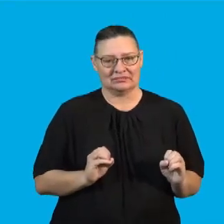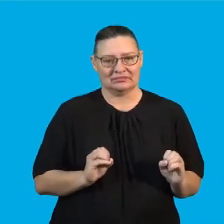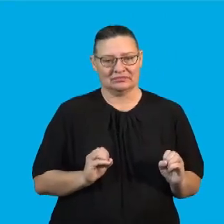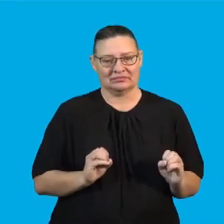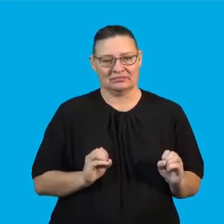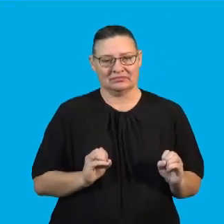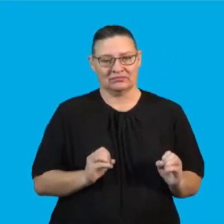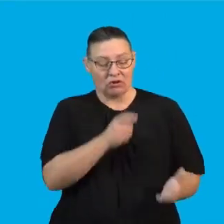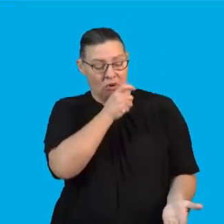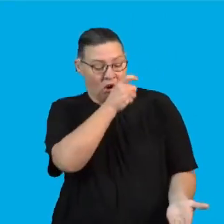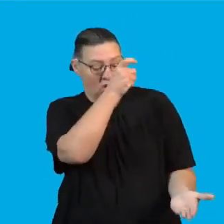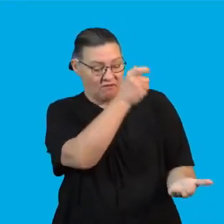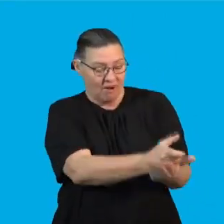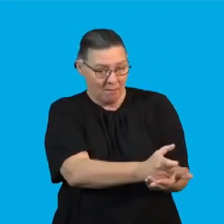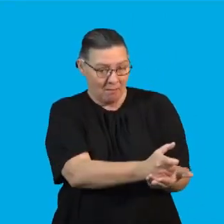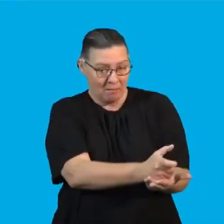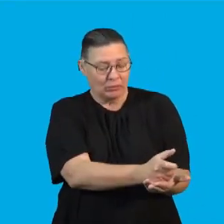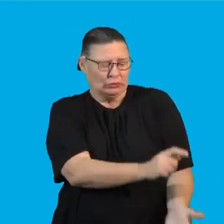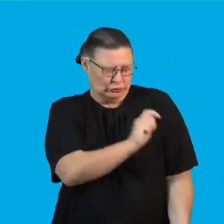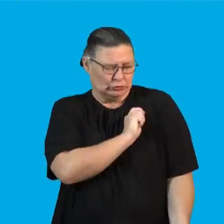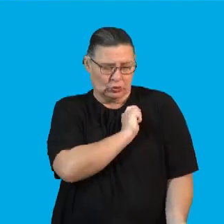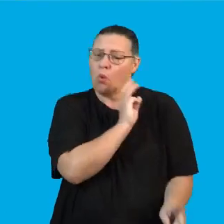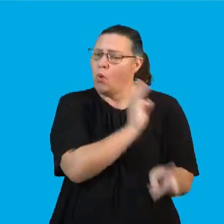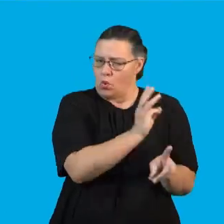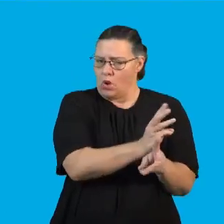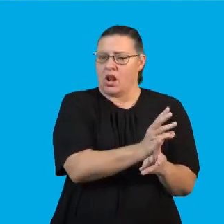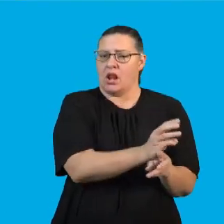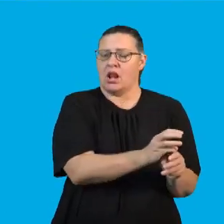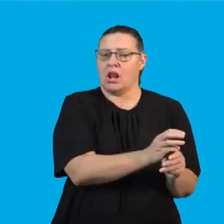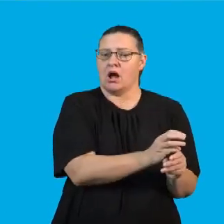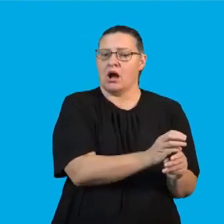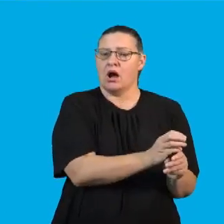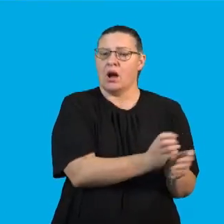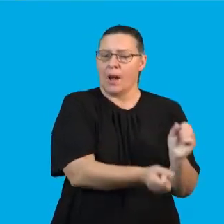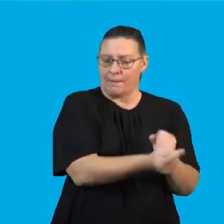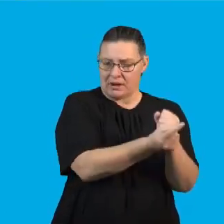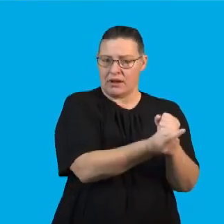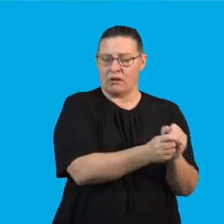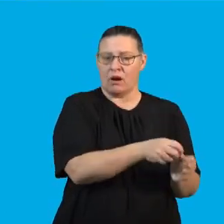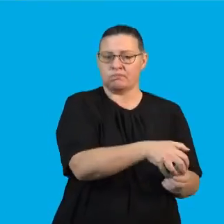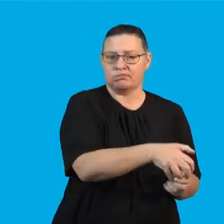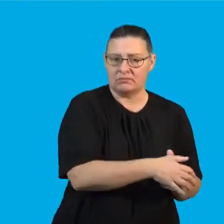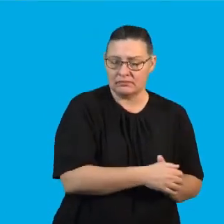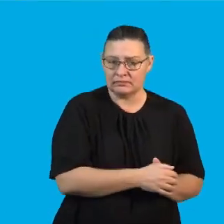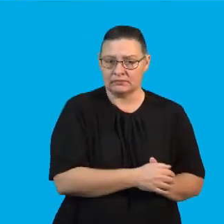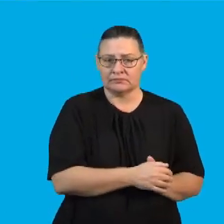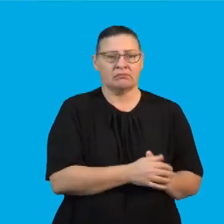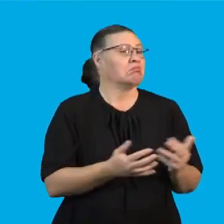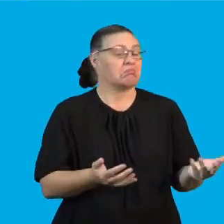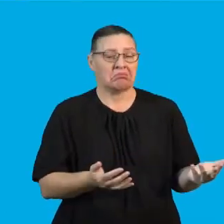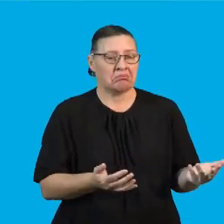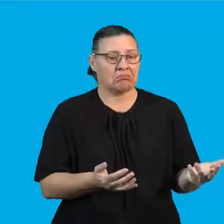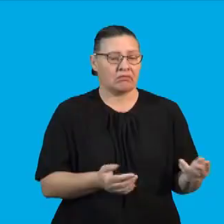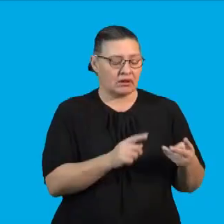no confirmation beyond reasonable doubt that fertilization will occur. Another challenge is